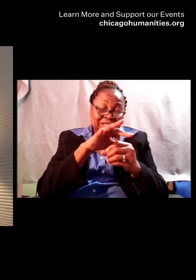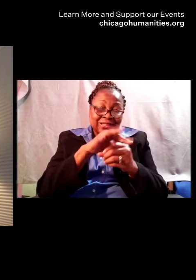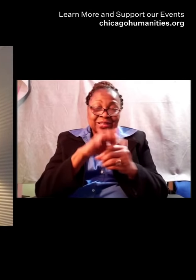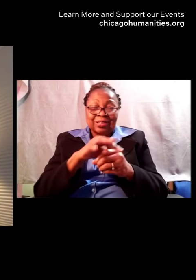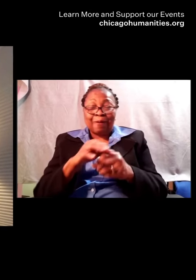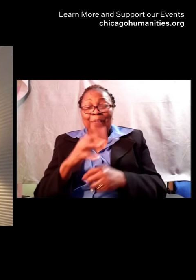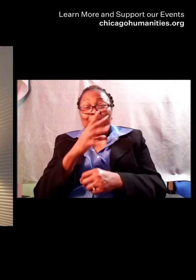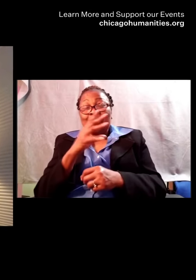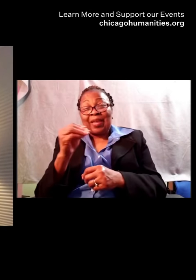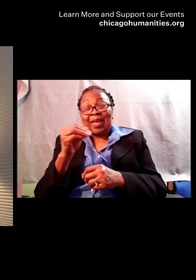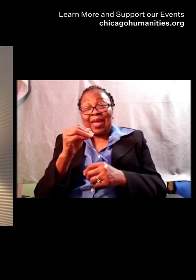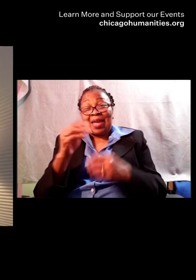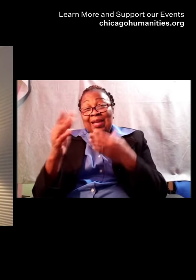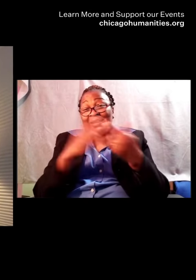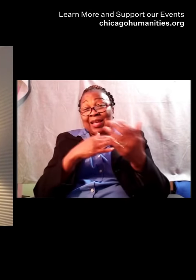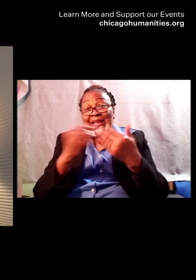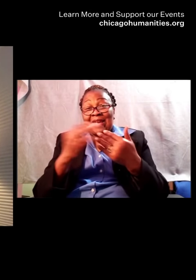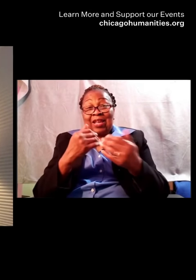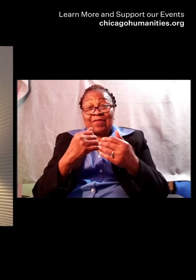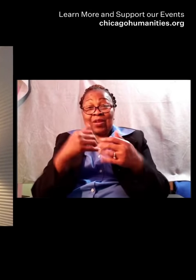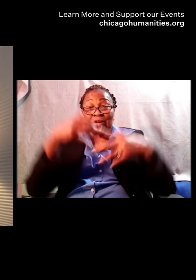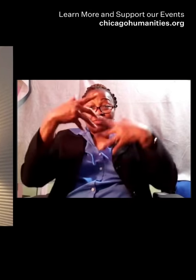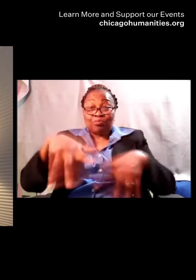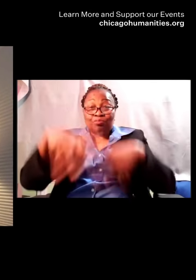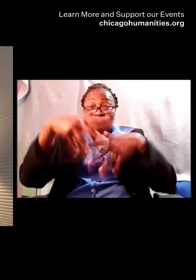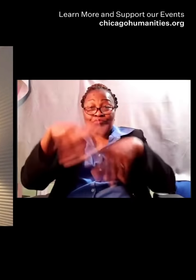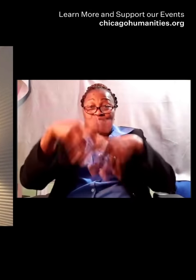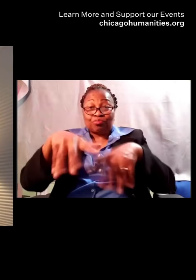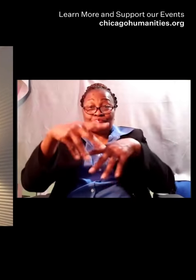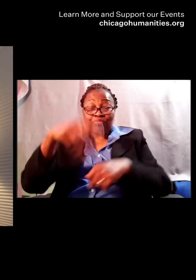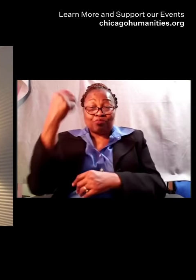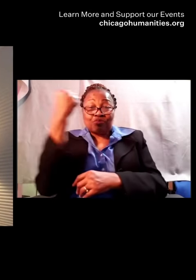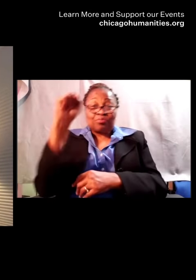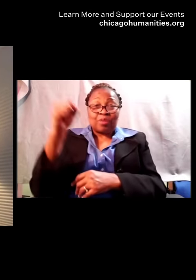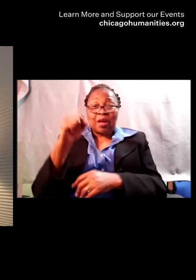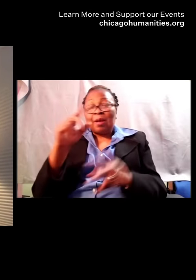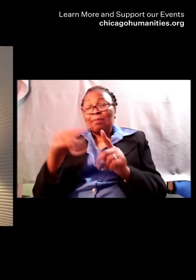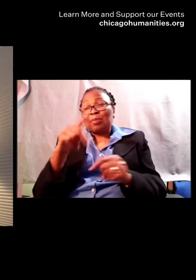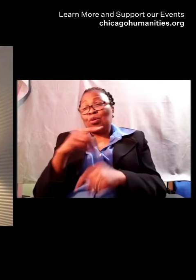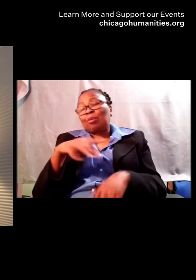and even demonstrating, you know, people go blah blah blah, violent blah blah.